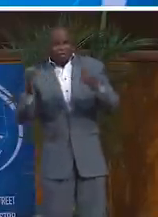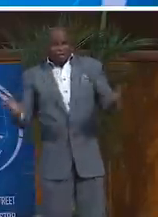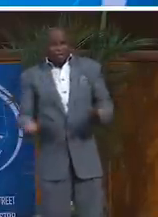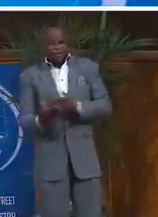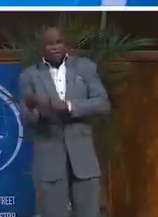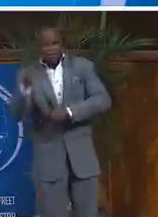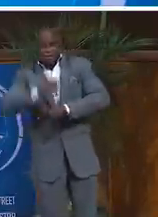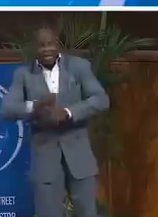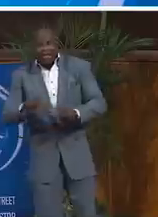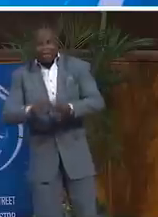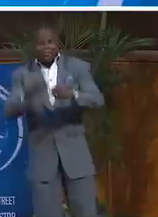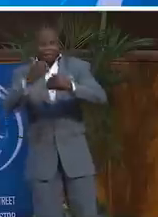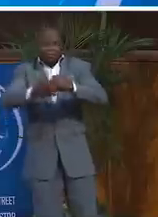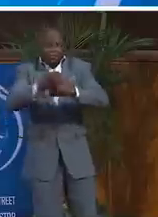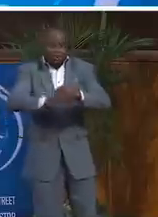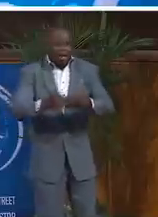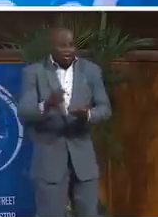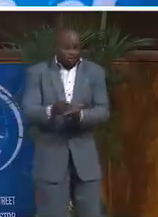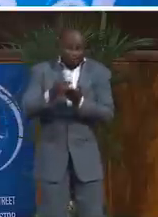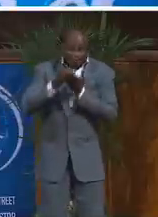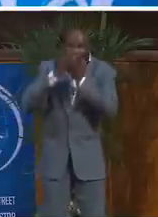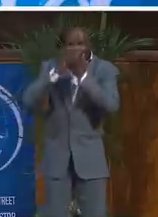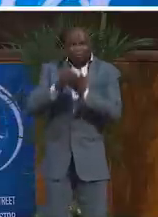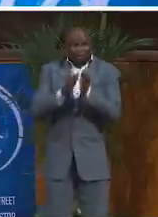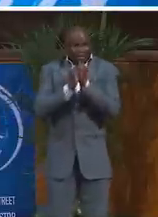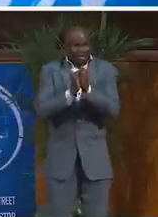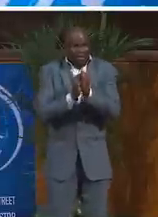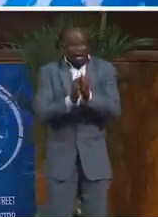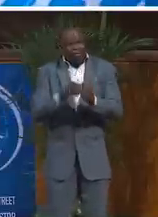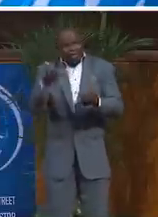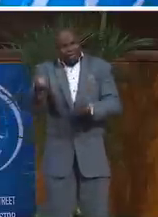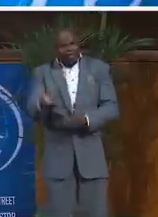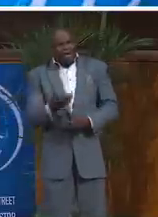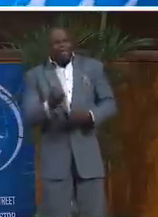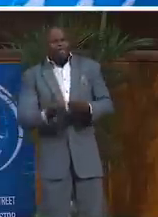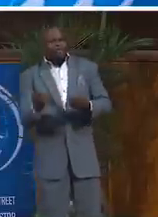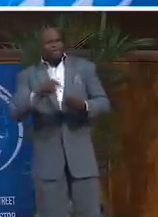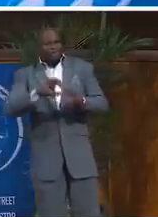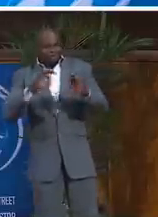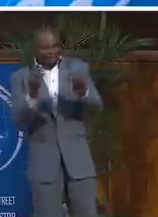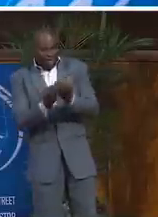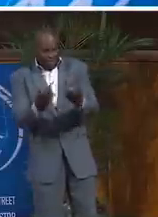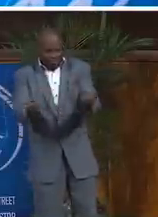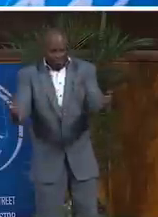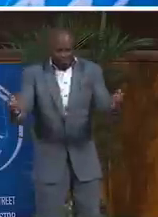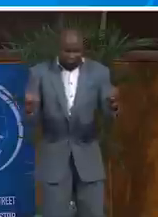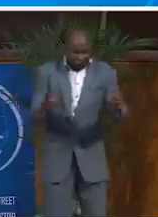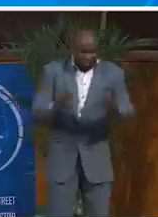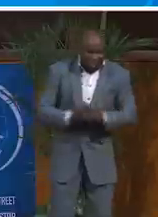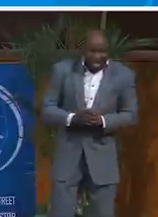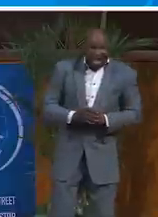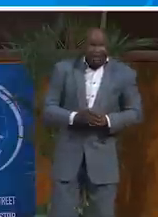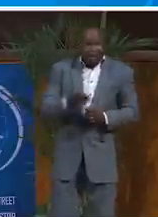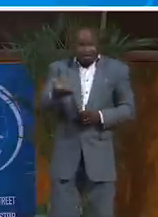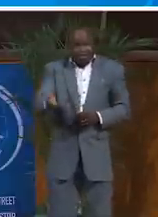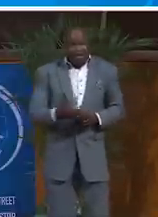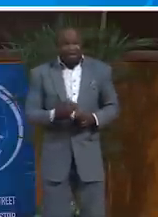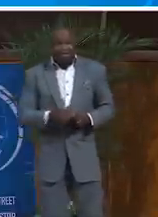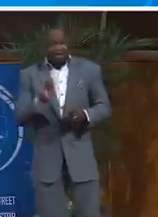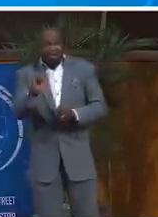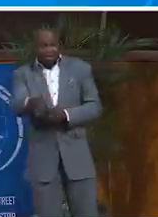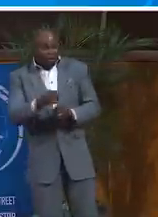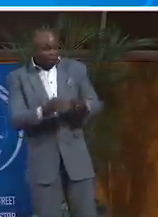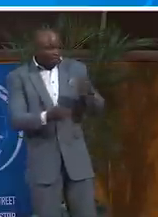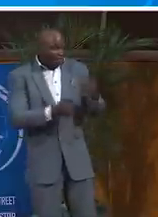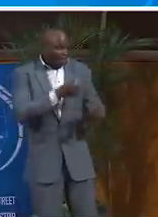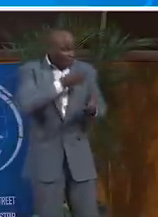today to break bread and share in cup. I'm going to invite you to gather your family around. I'm going to invite you to grab your